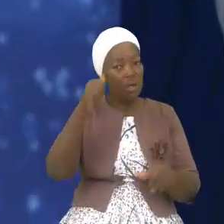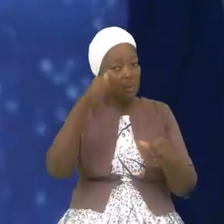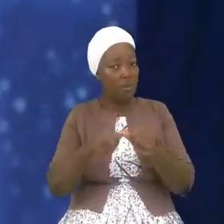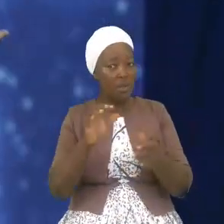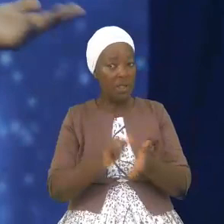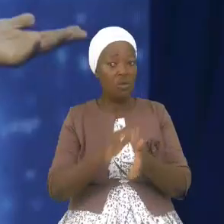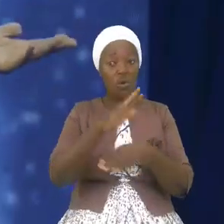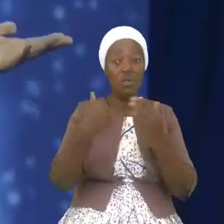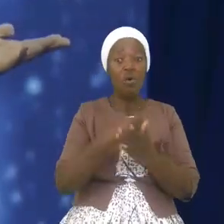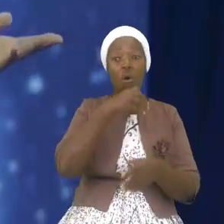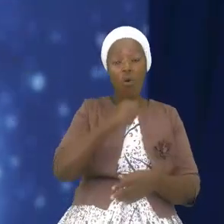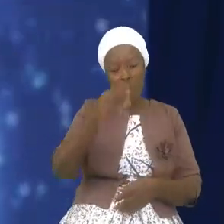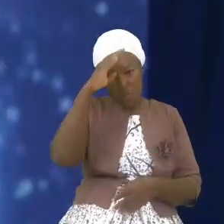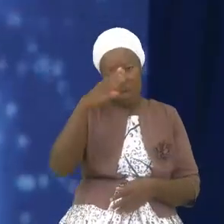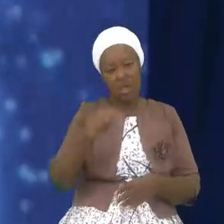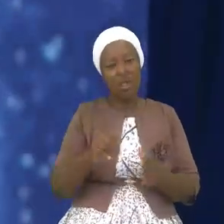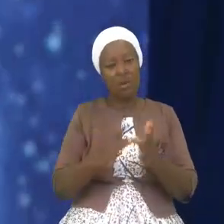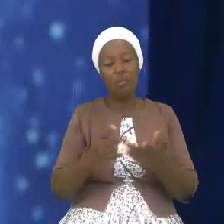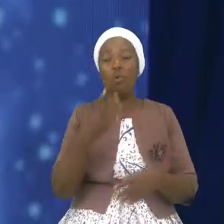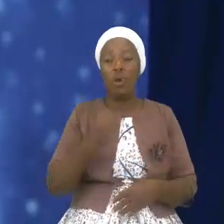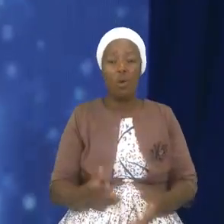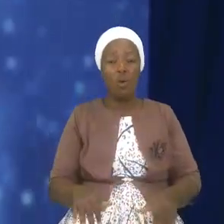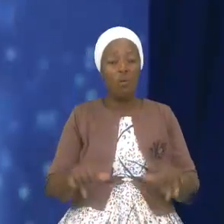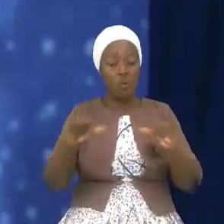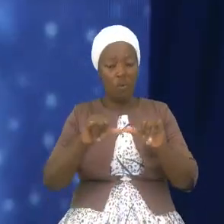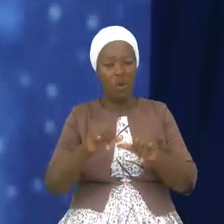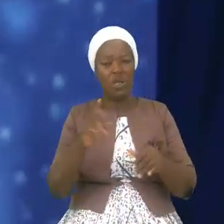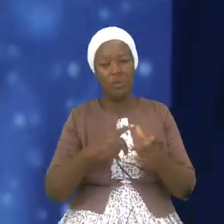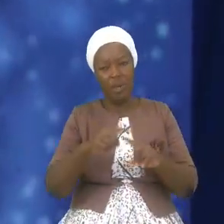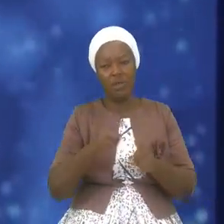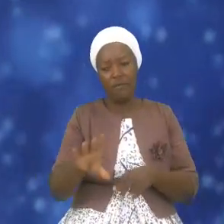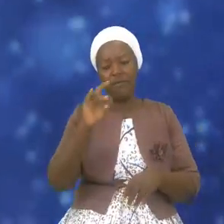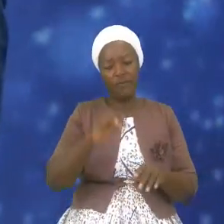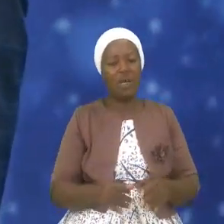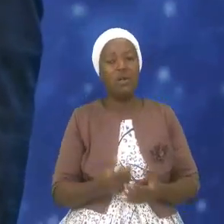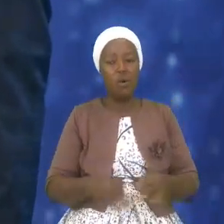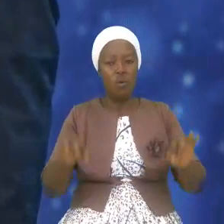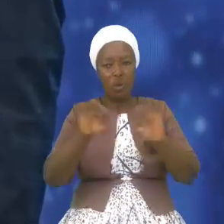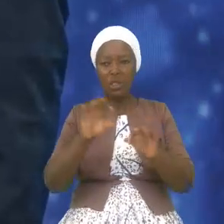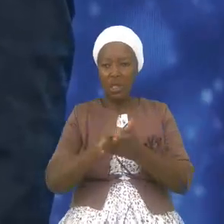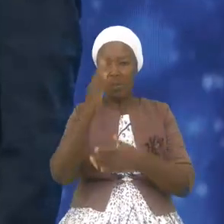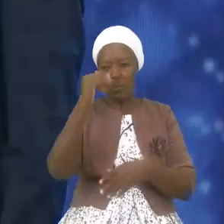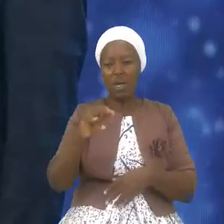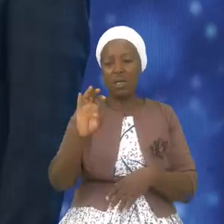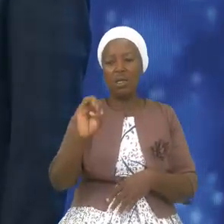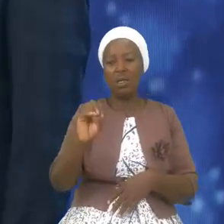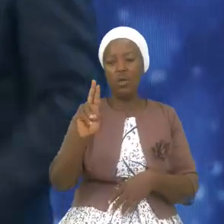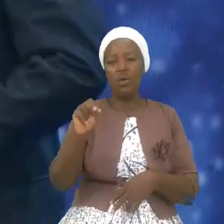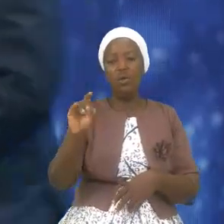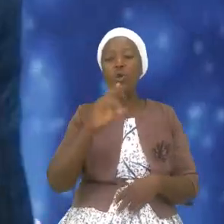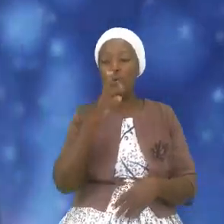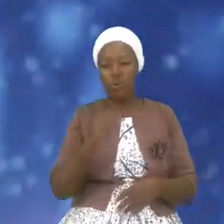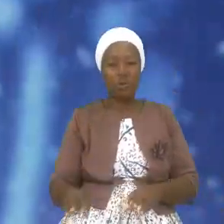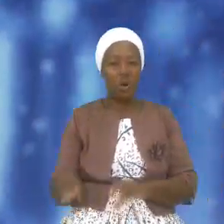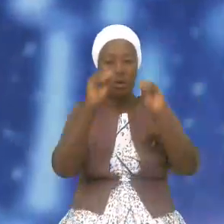how Enoch was raptured, taken to heaven, because he was not wanting.